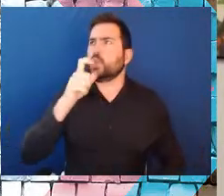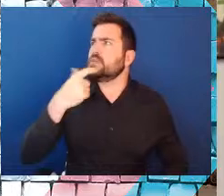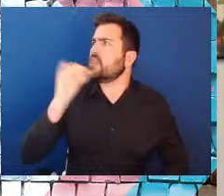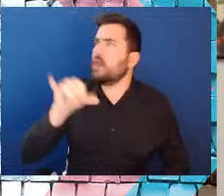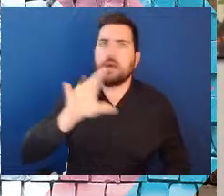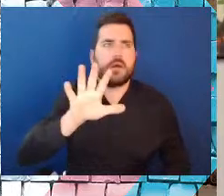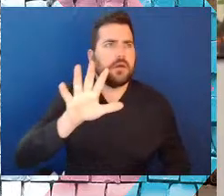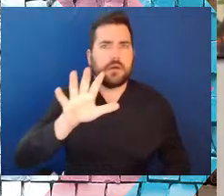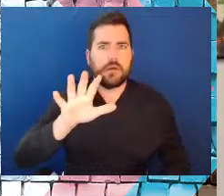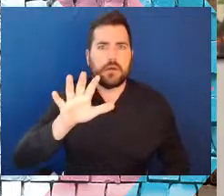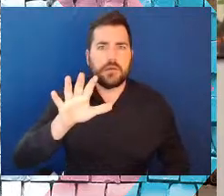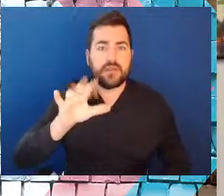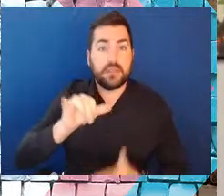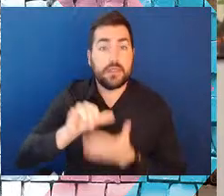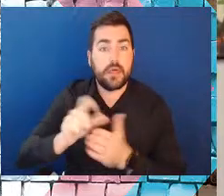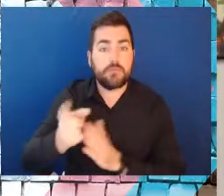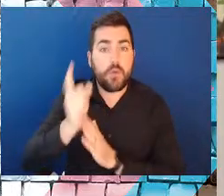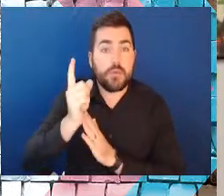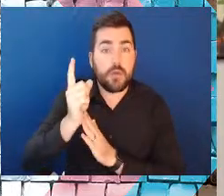very moment,